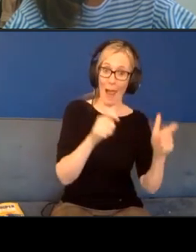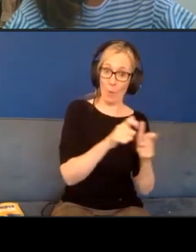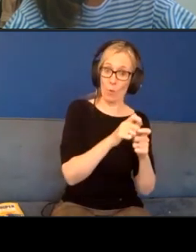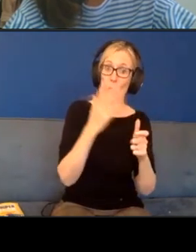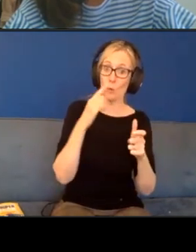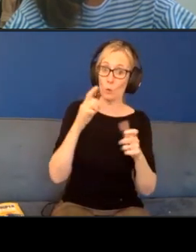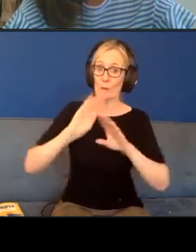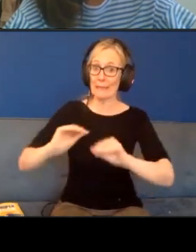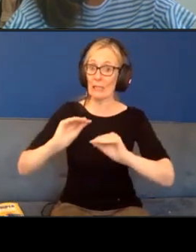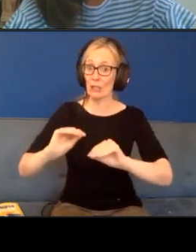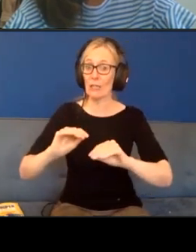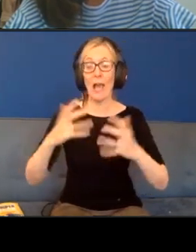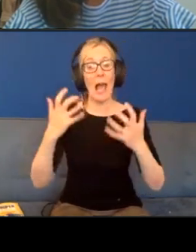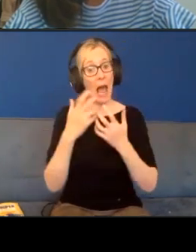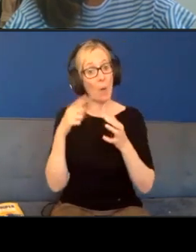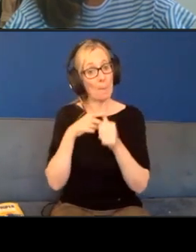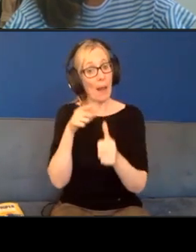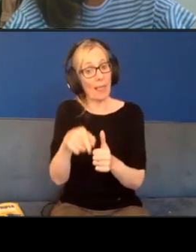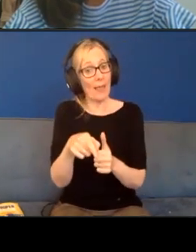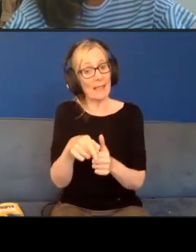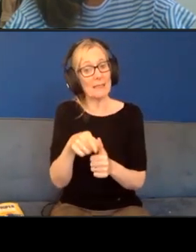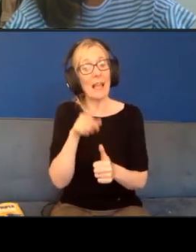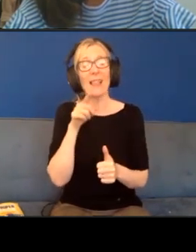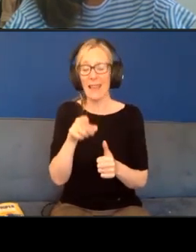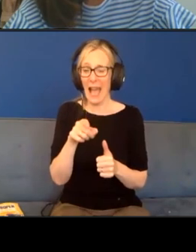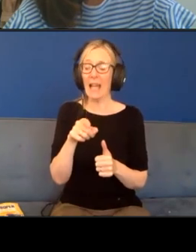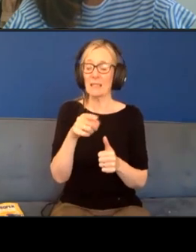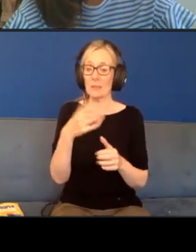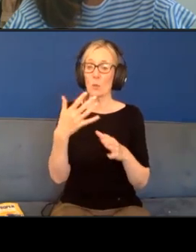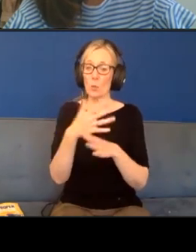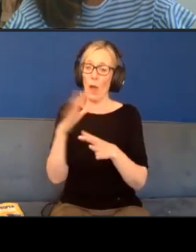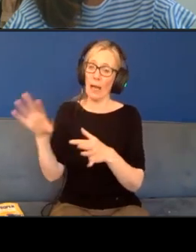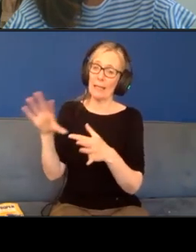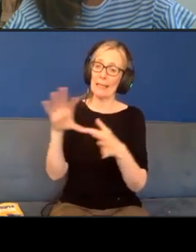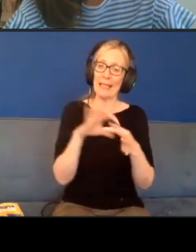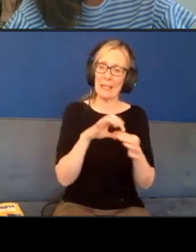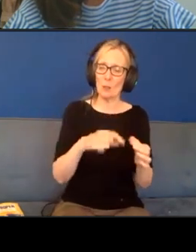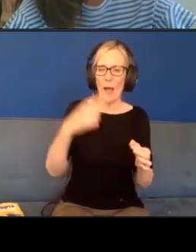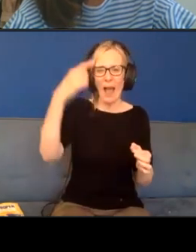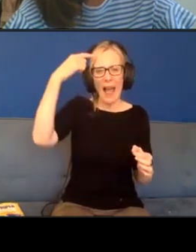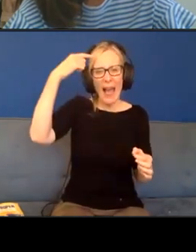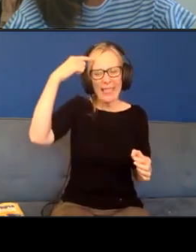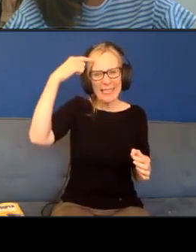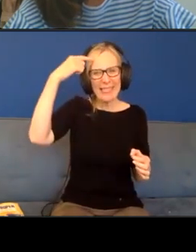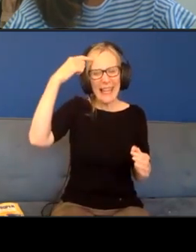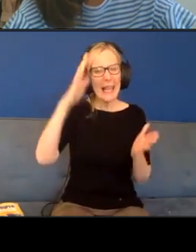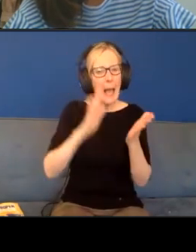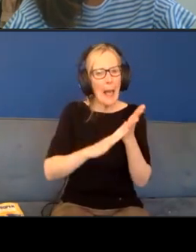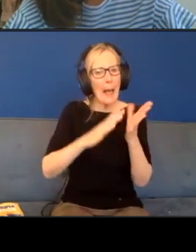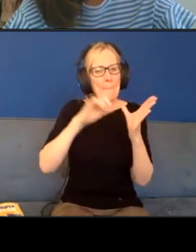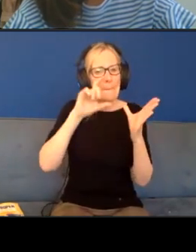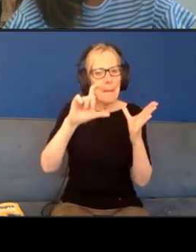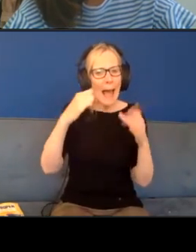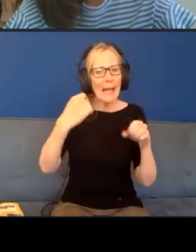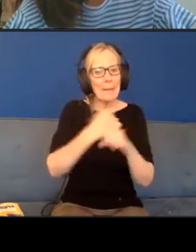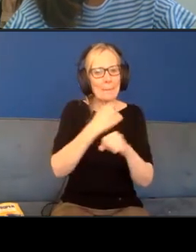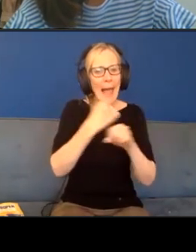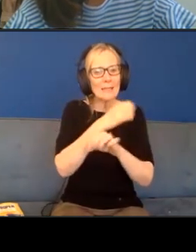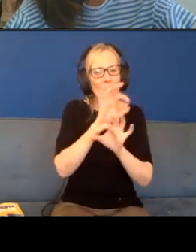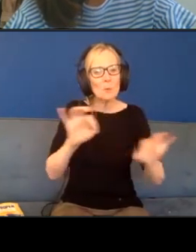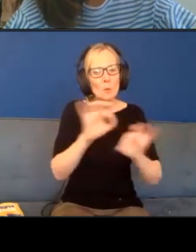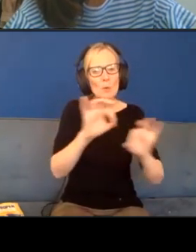as I say, I believe that's what's currently in connection with, I think it's Mac Makes Music in Birmingham, but I might be wrong on